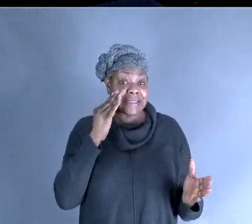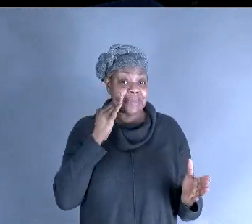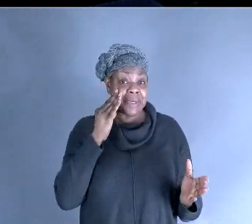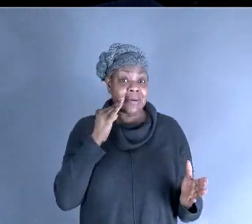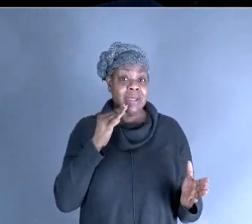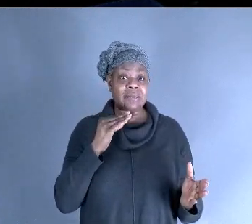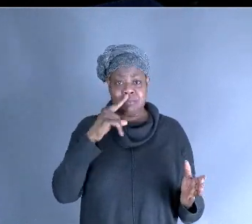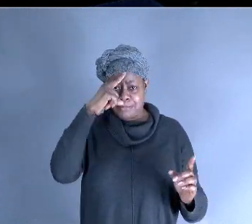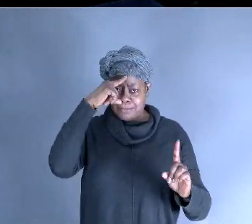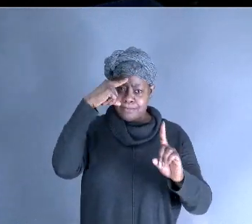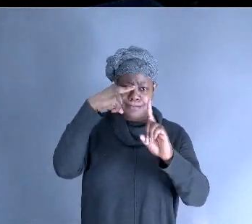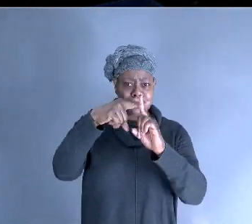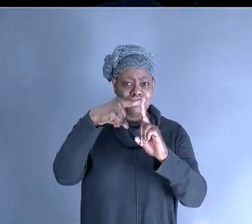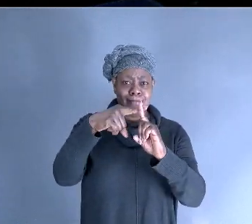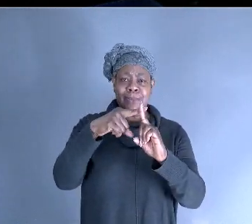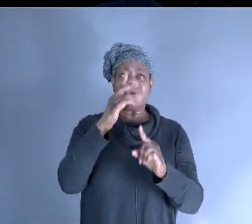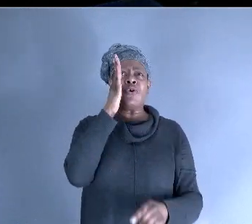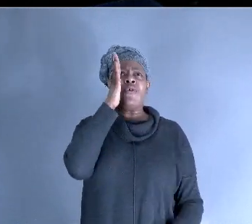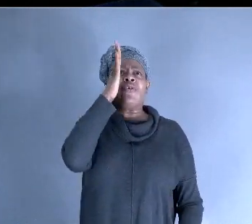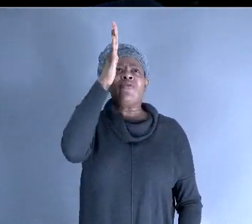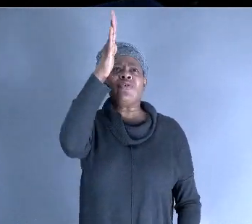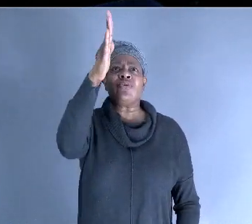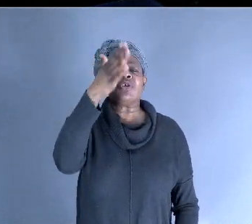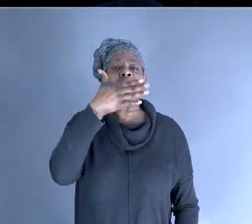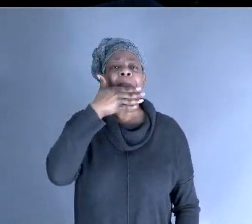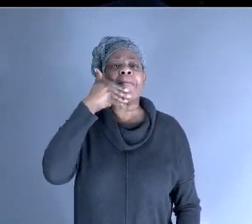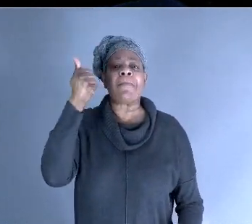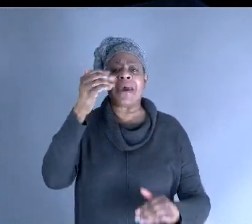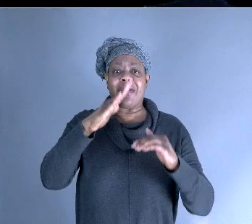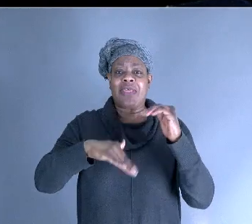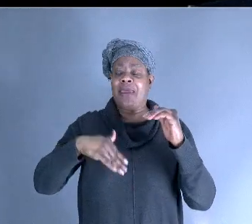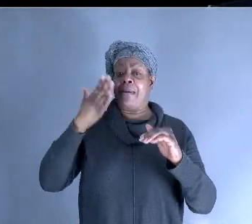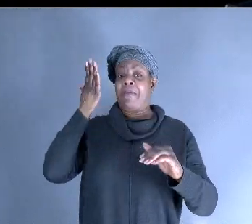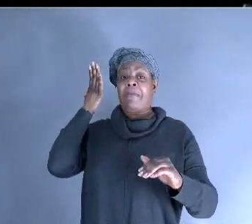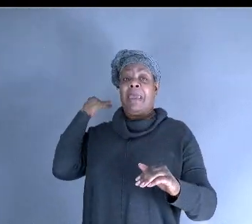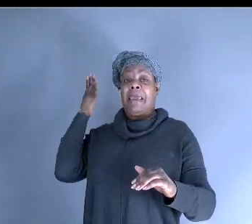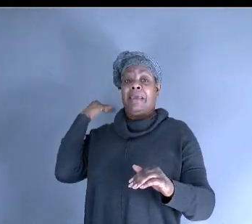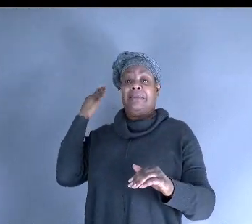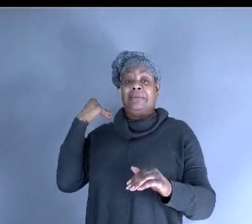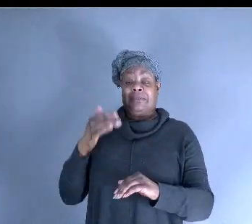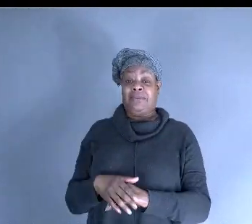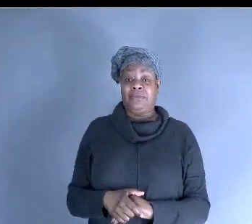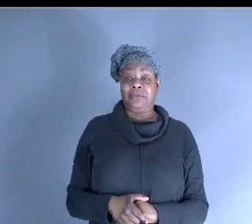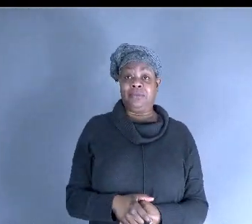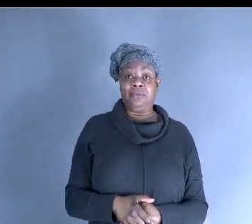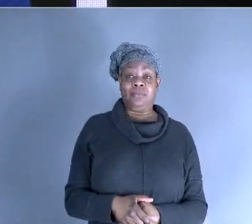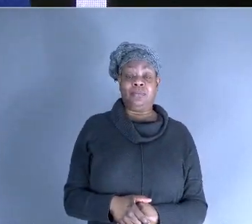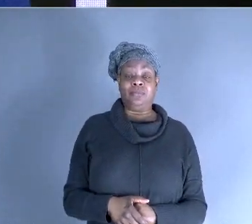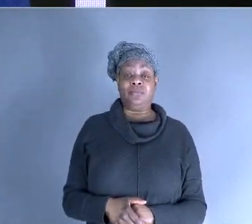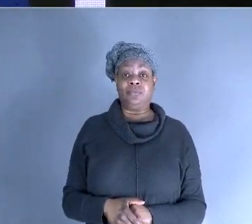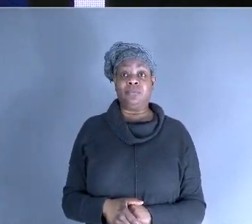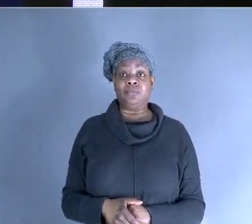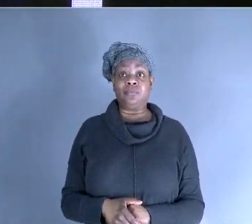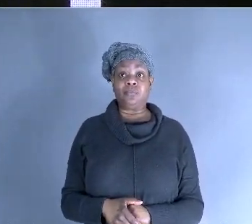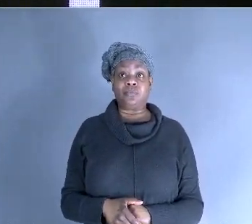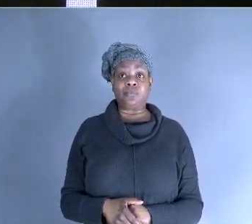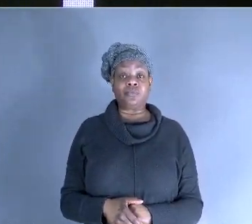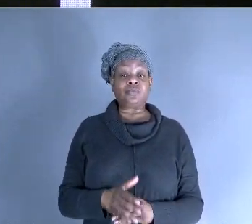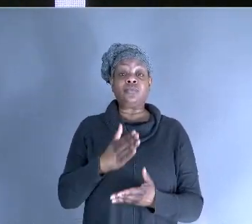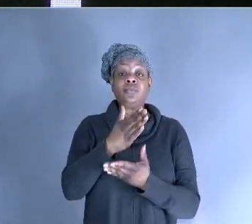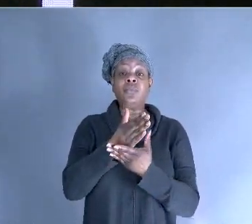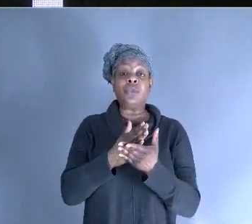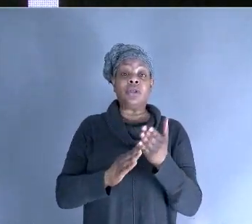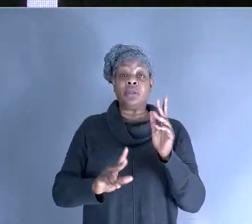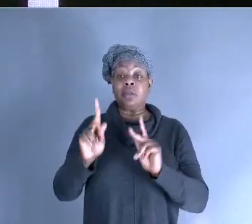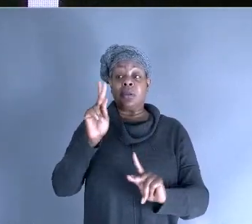today? Come on, give God, give God some praise. And then there are some of you where you can